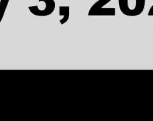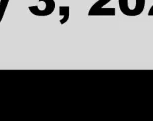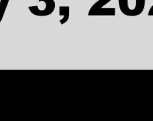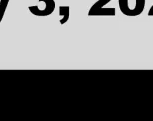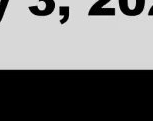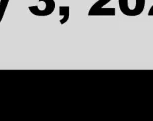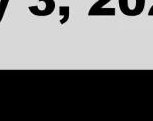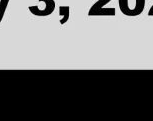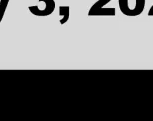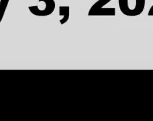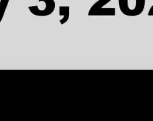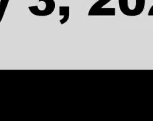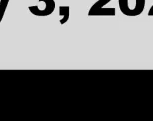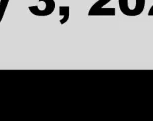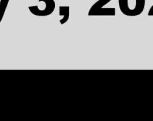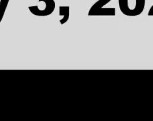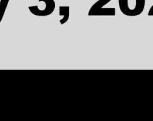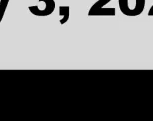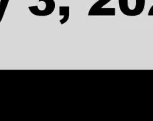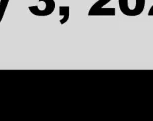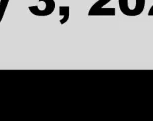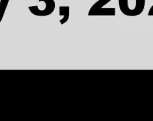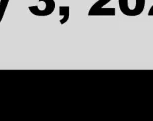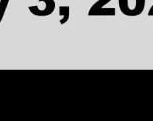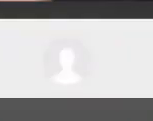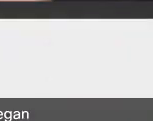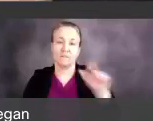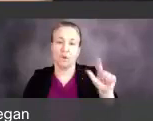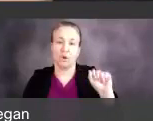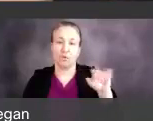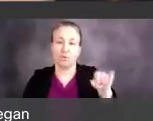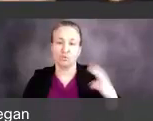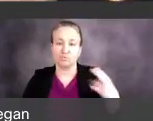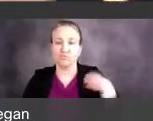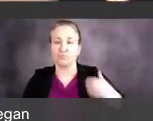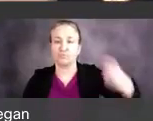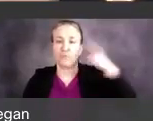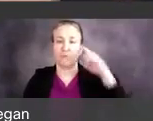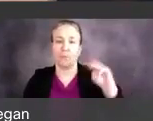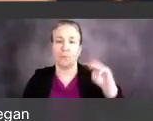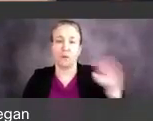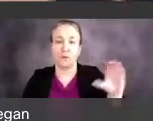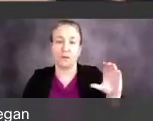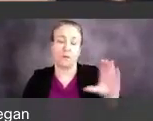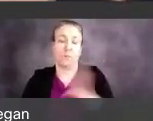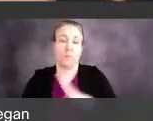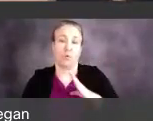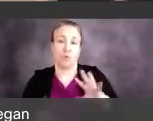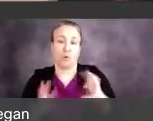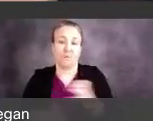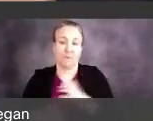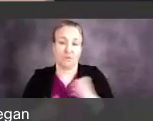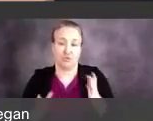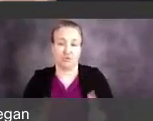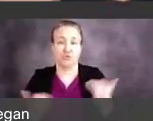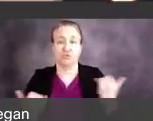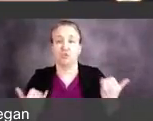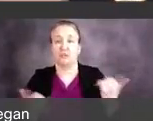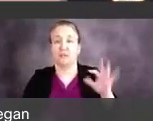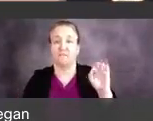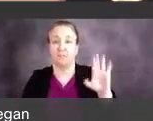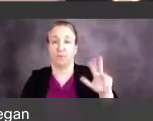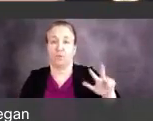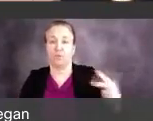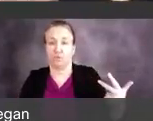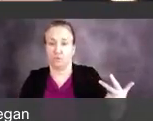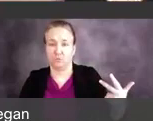Good afternoon, everyone. This is Dr. Val Arkush, Chair of the Montgomery County Board of Commissioners. Today is February the 3rd.